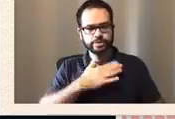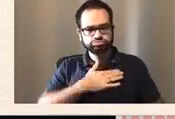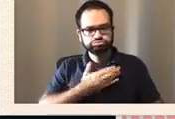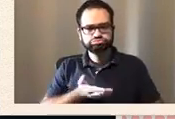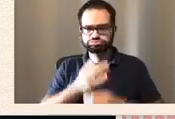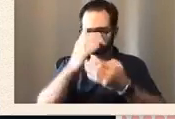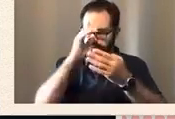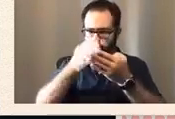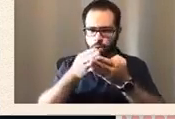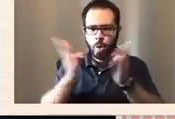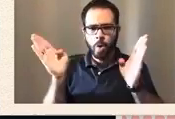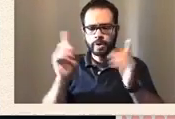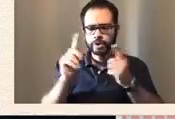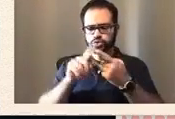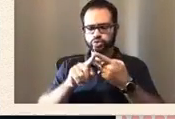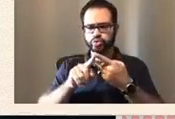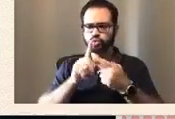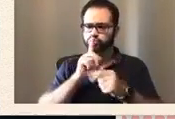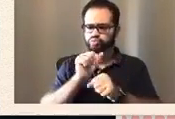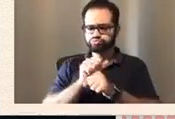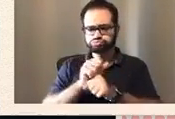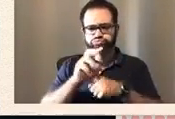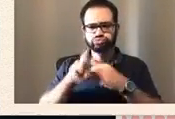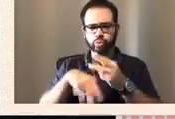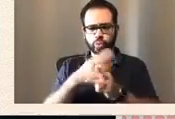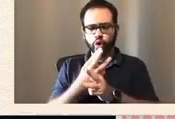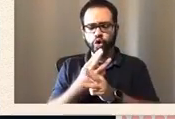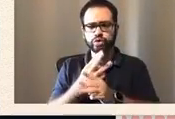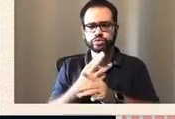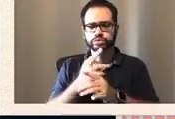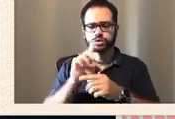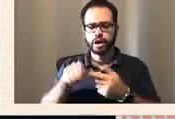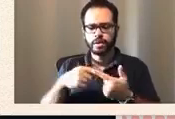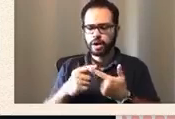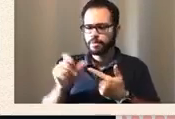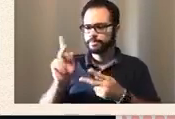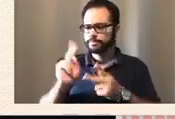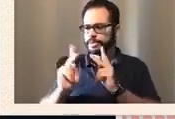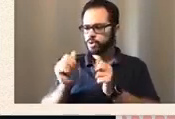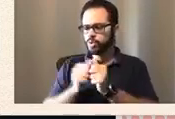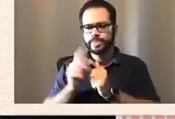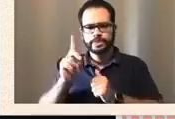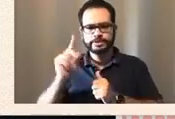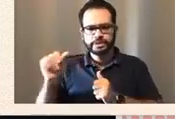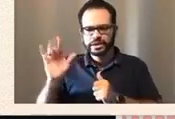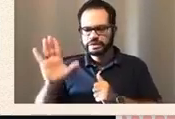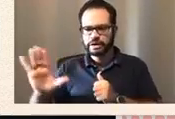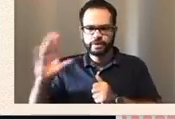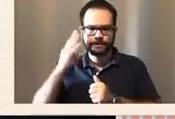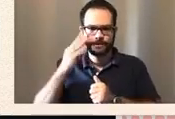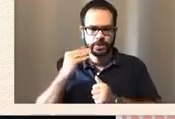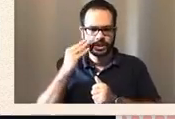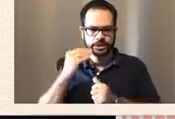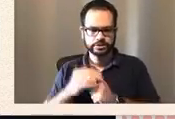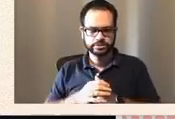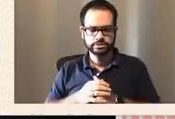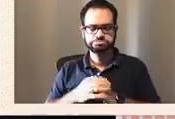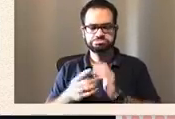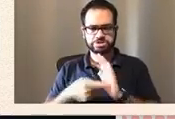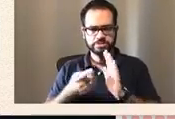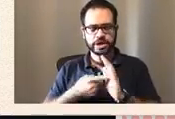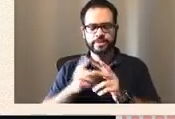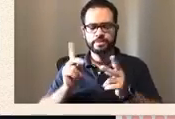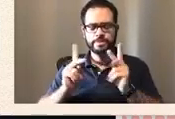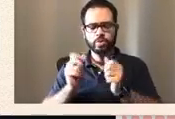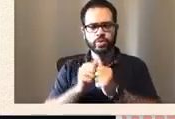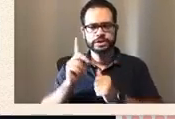go through, and that is sometimes a person with a disability has an issue that not only